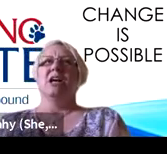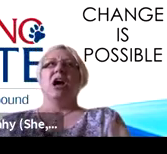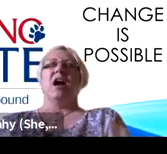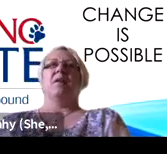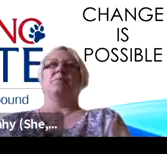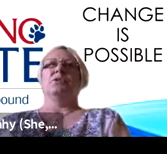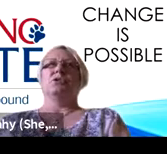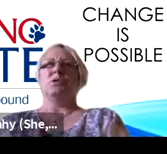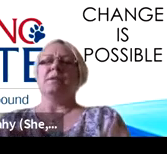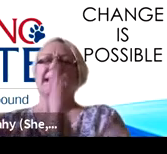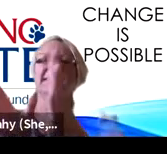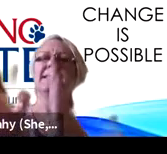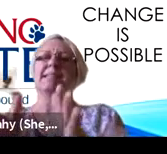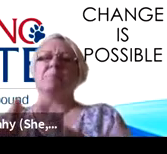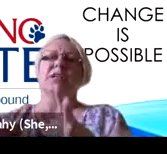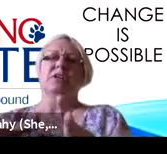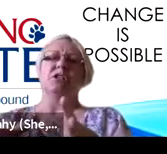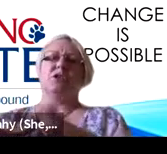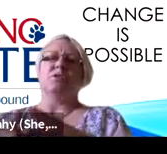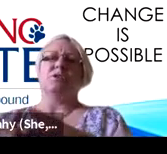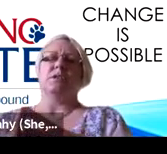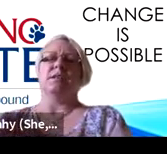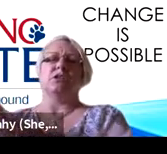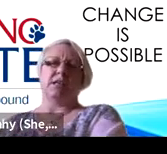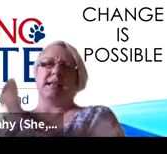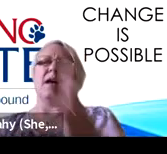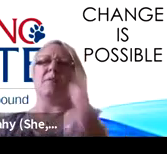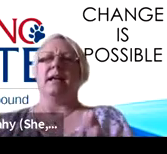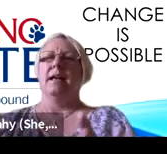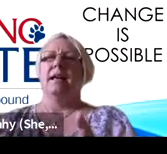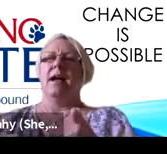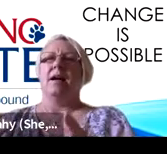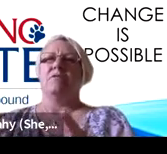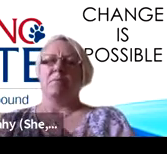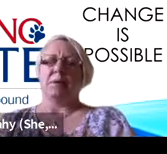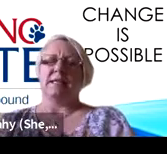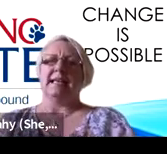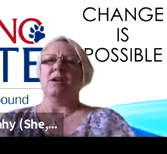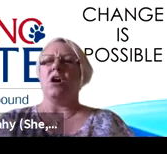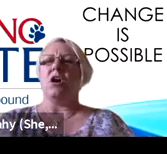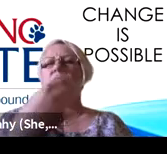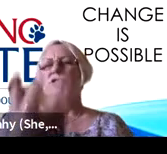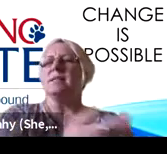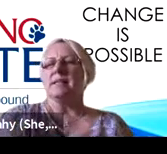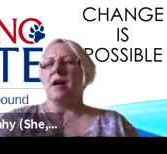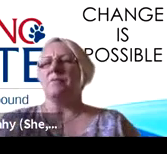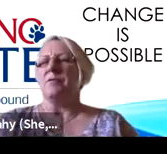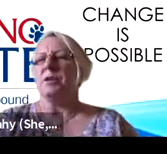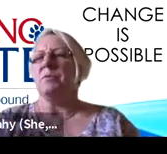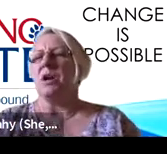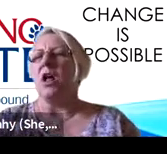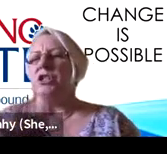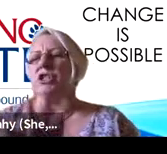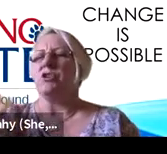and students, this is particularly true for students that are just coming from the prison. Our students that come